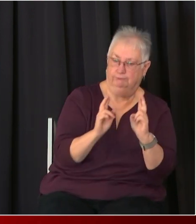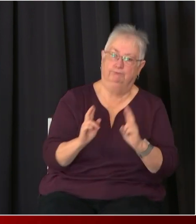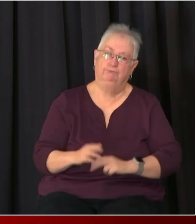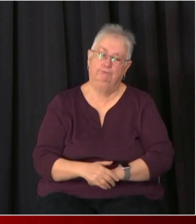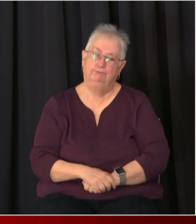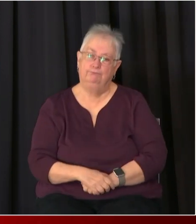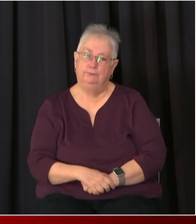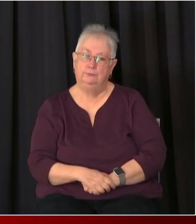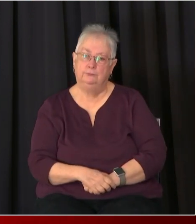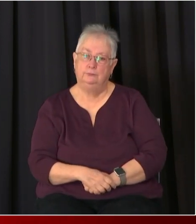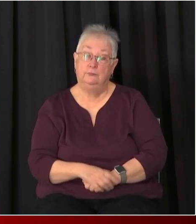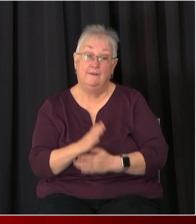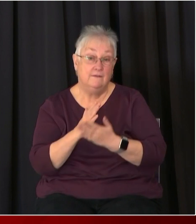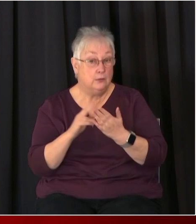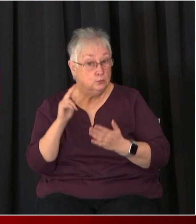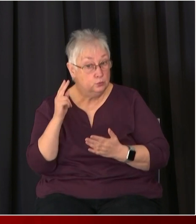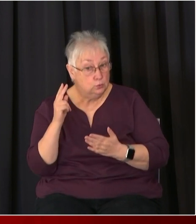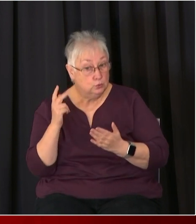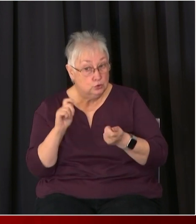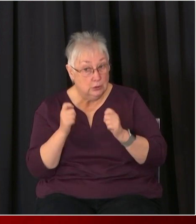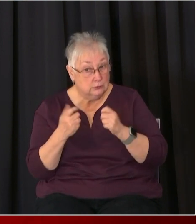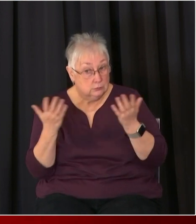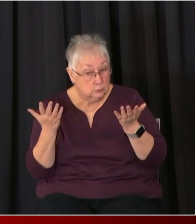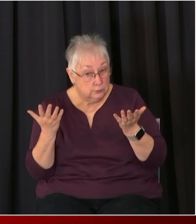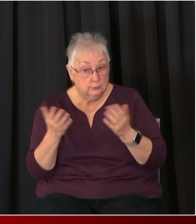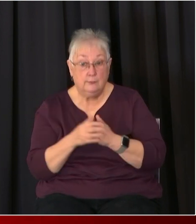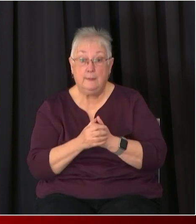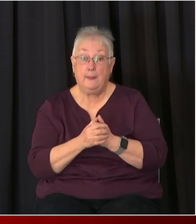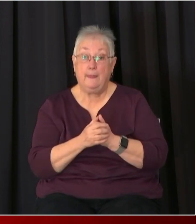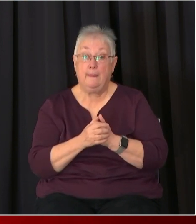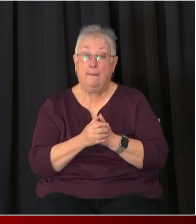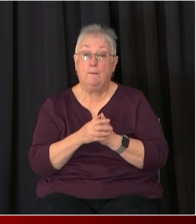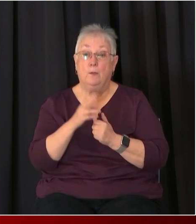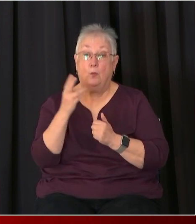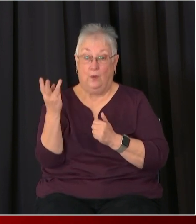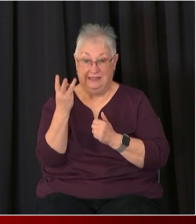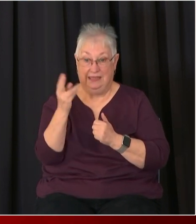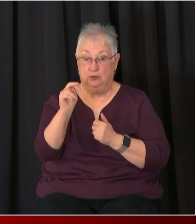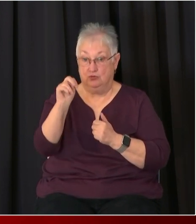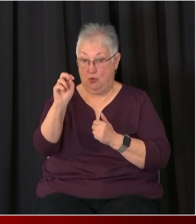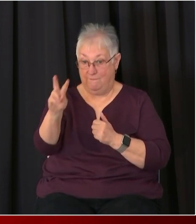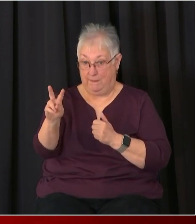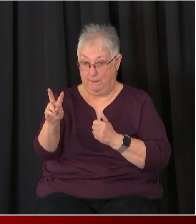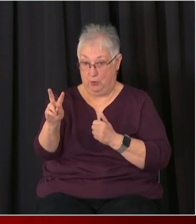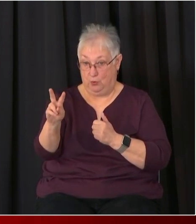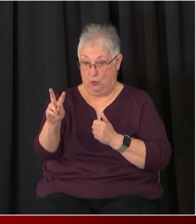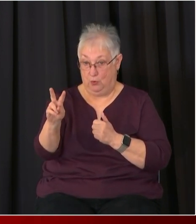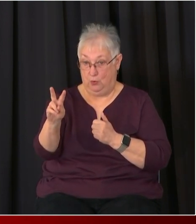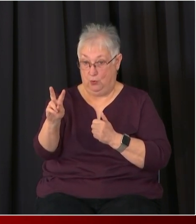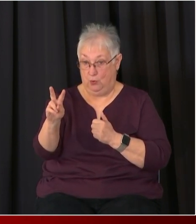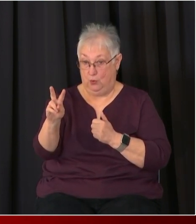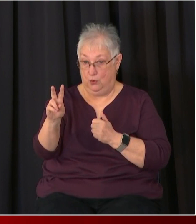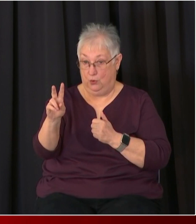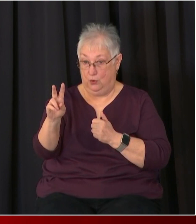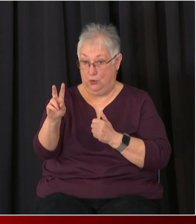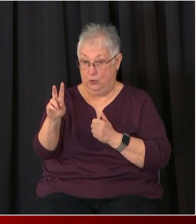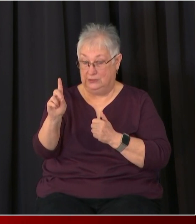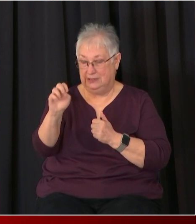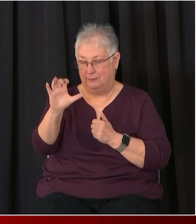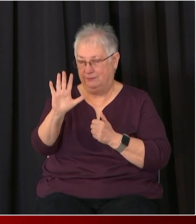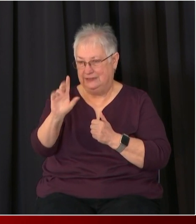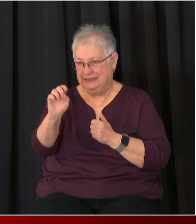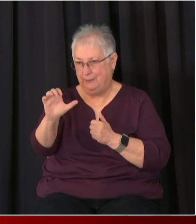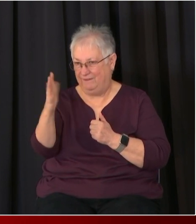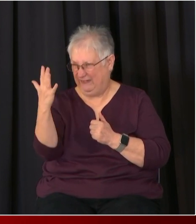into effect on Wednesday, November the 5th. And then again, as I just mentioned, these changes are meant to flatten the